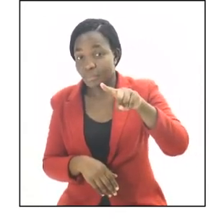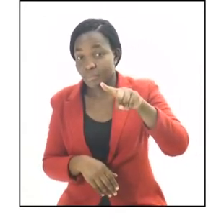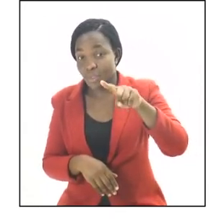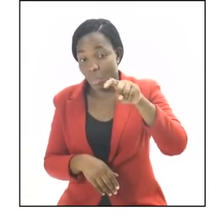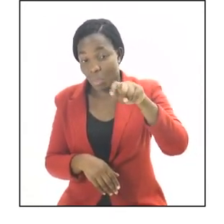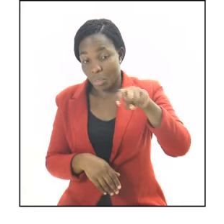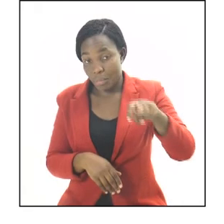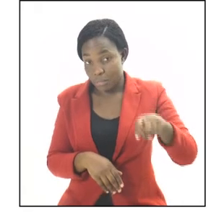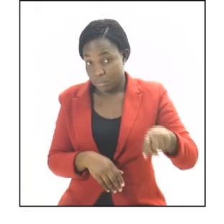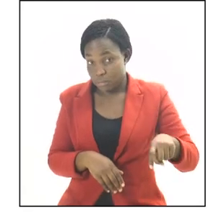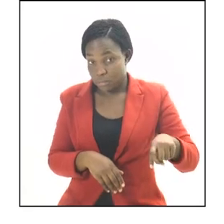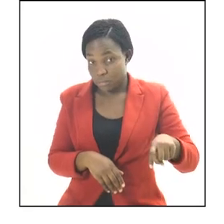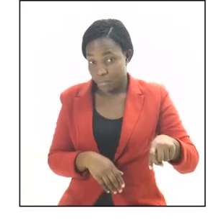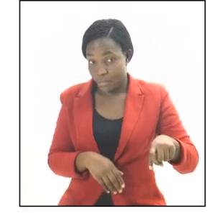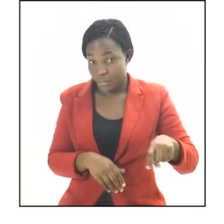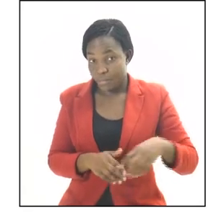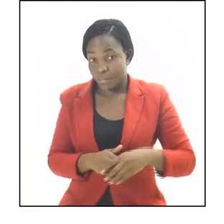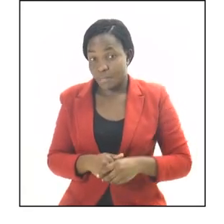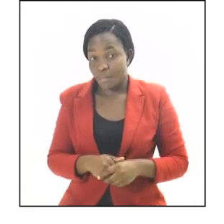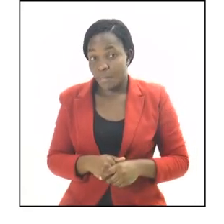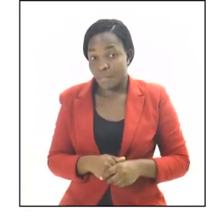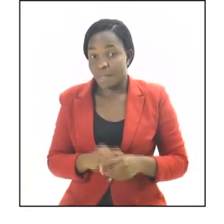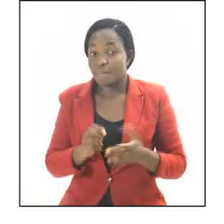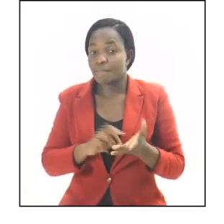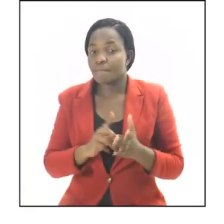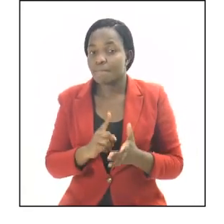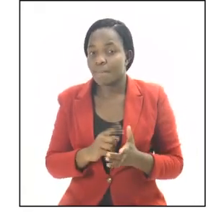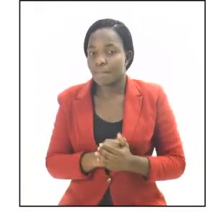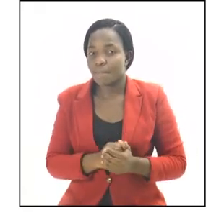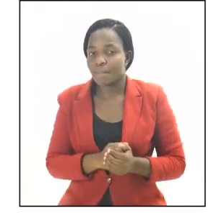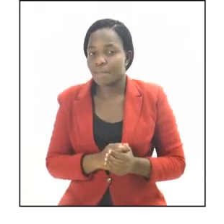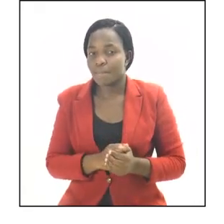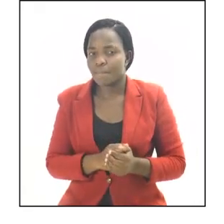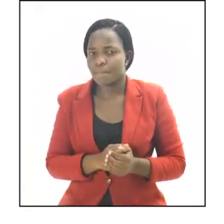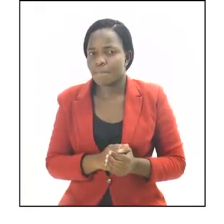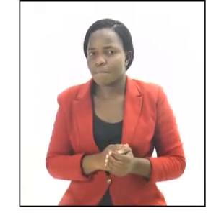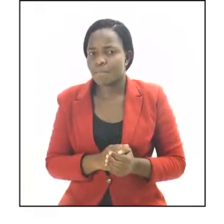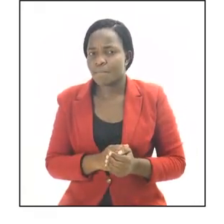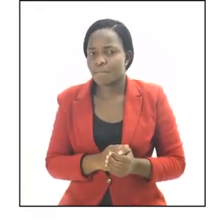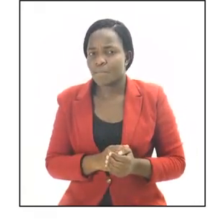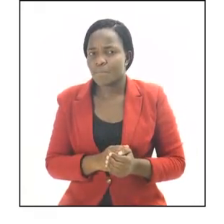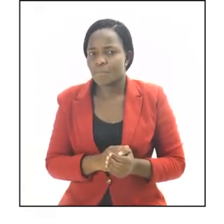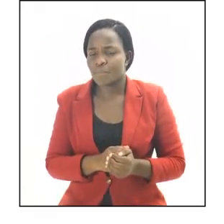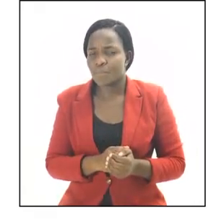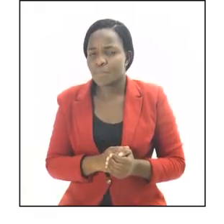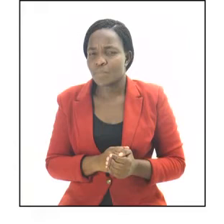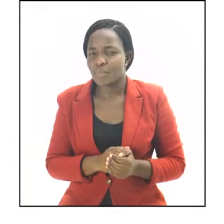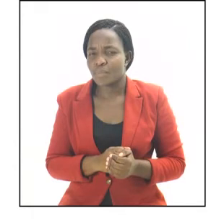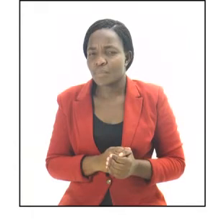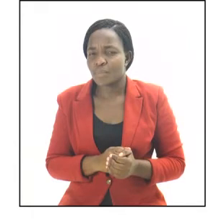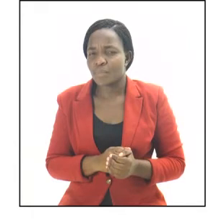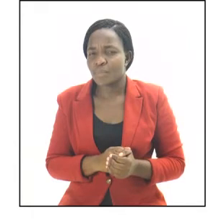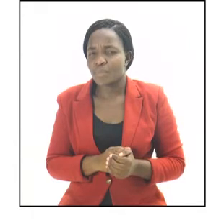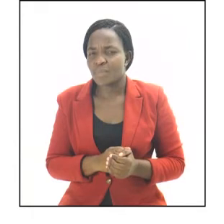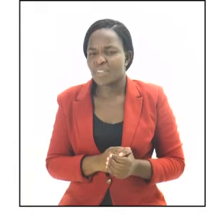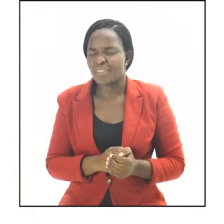side of the triangle, which means it is the hypotenuse of the triangle. I'm afraid I've forgotten